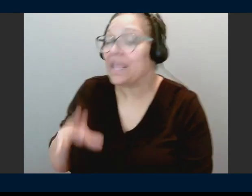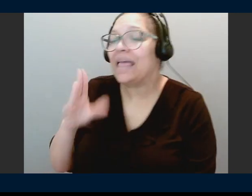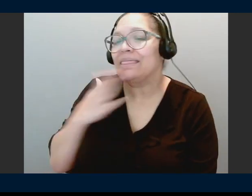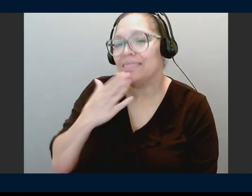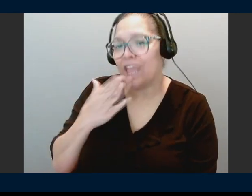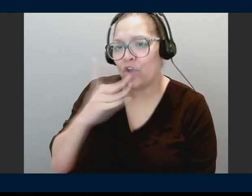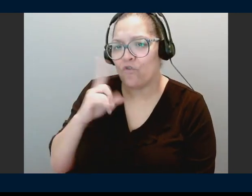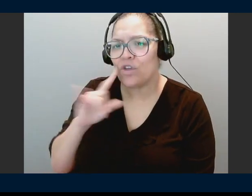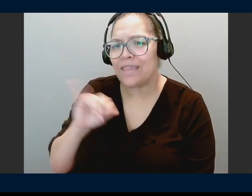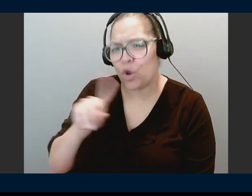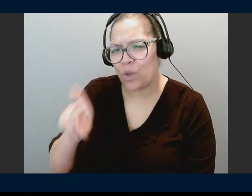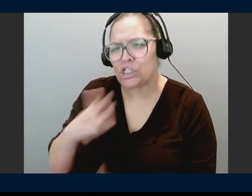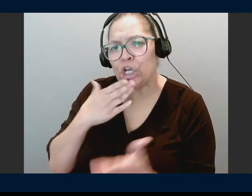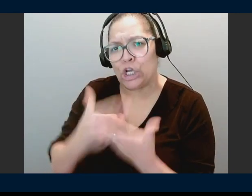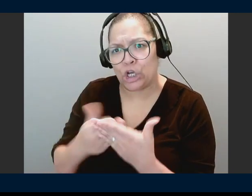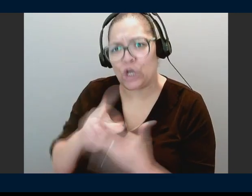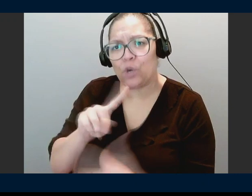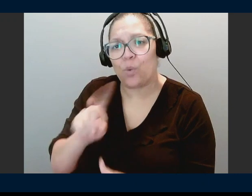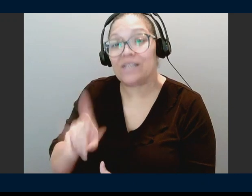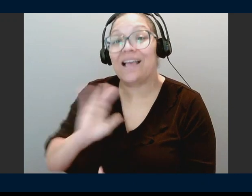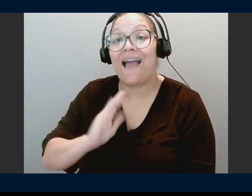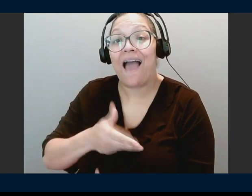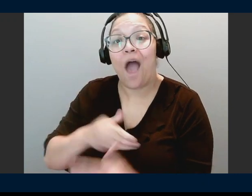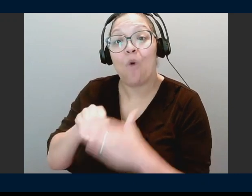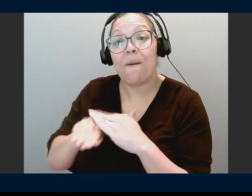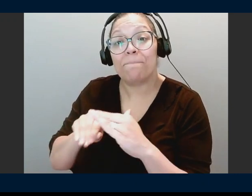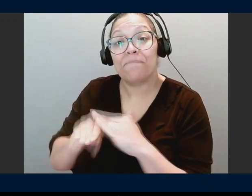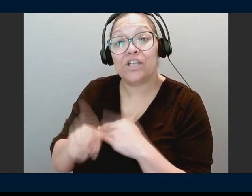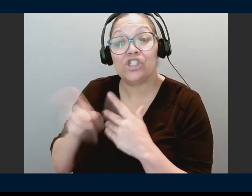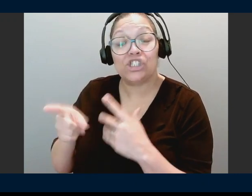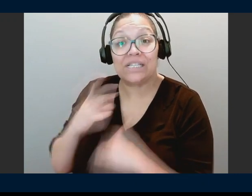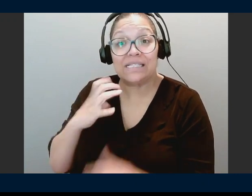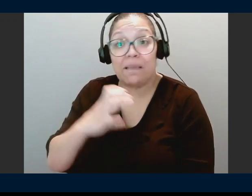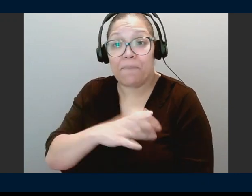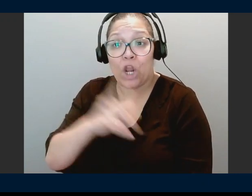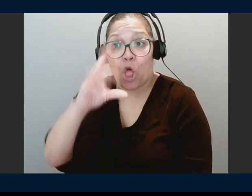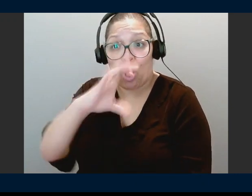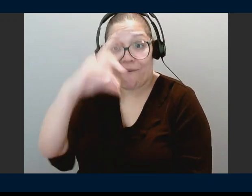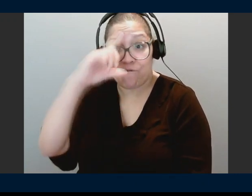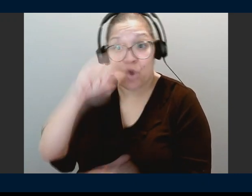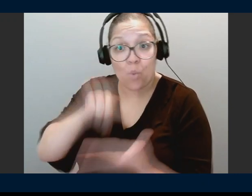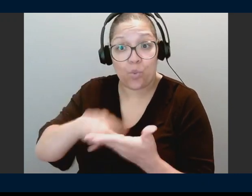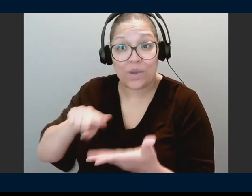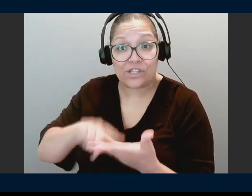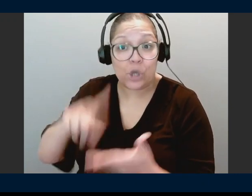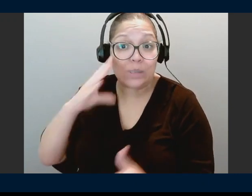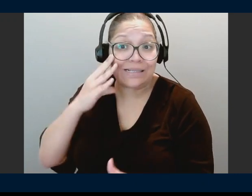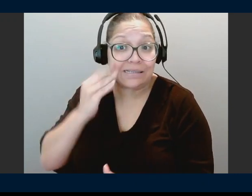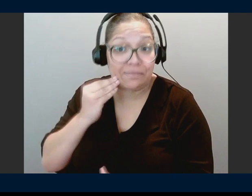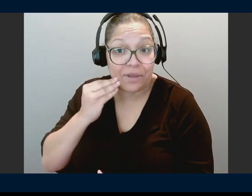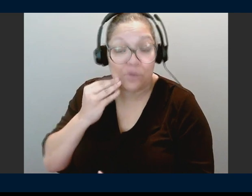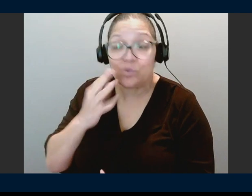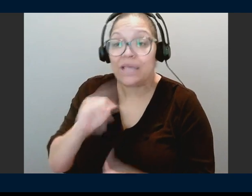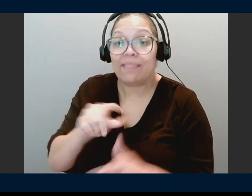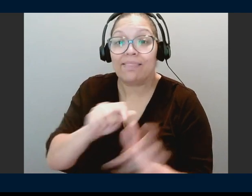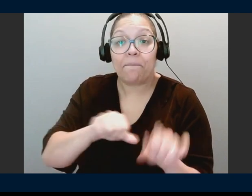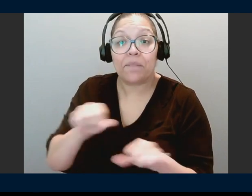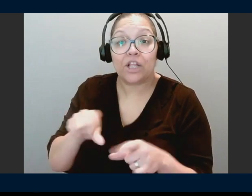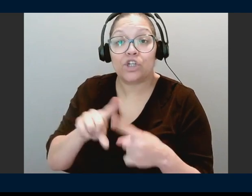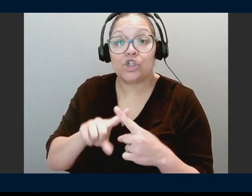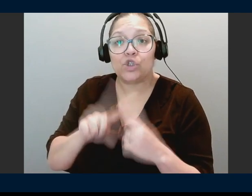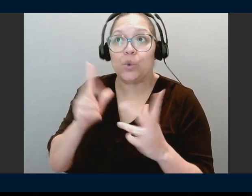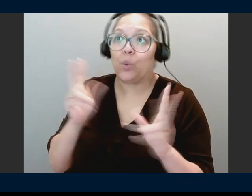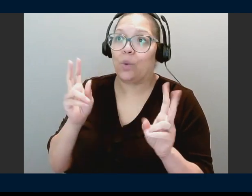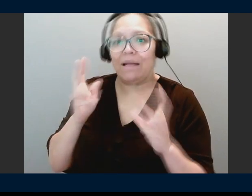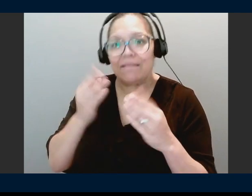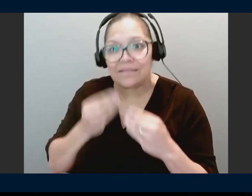one. Our admissions committee is really looking for one, research experience, and so certainly the ability to sell yourself, talk